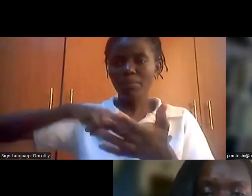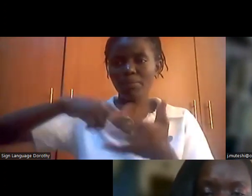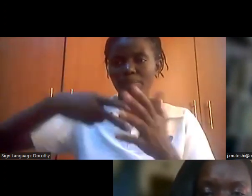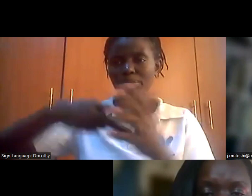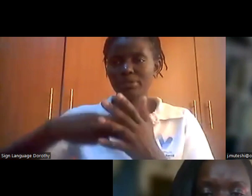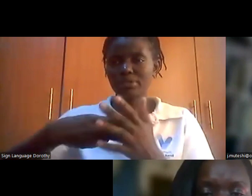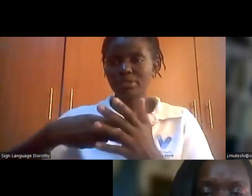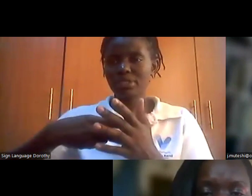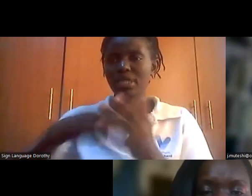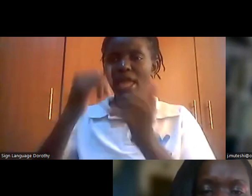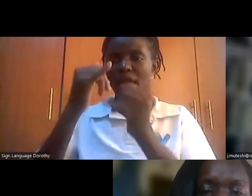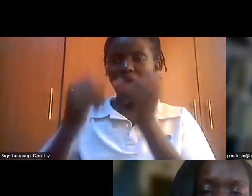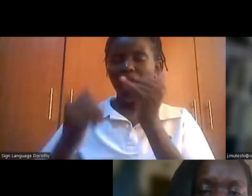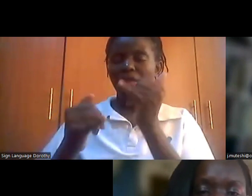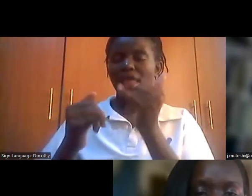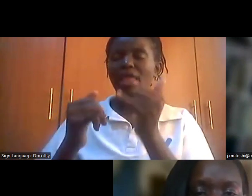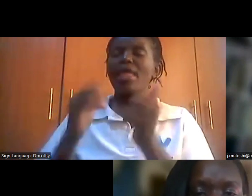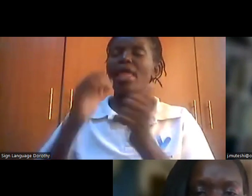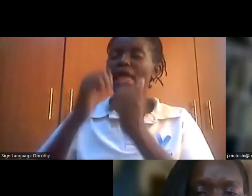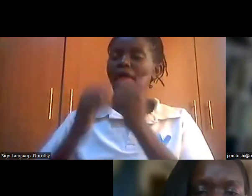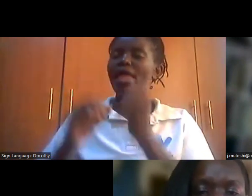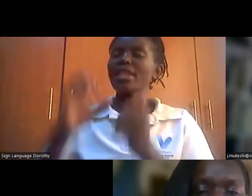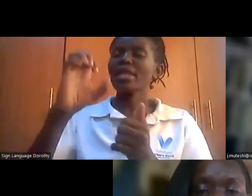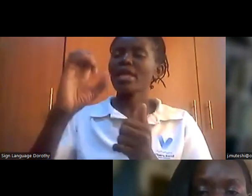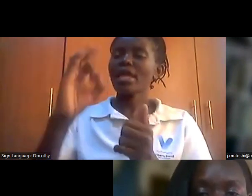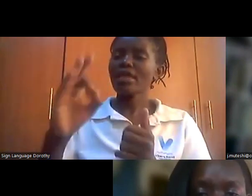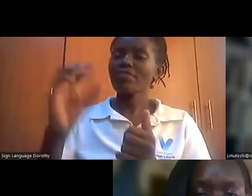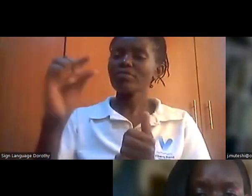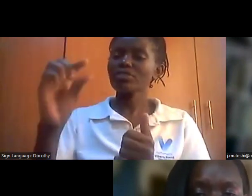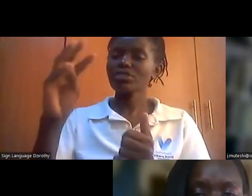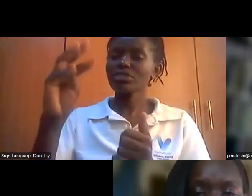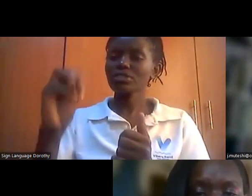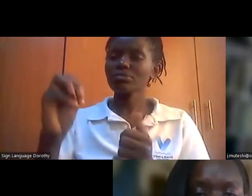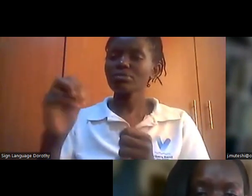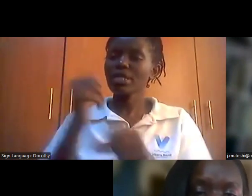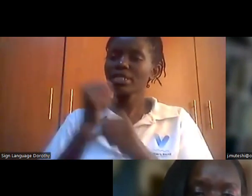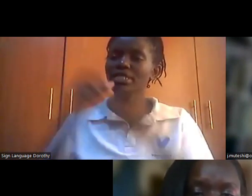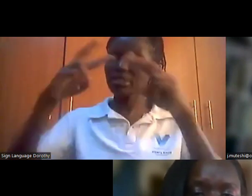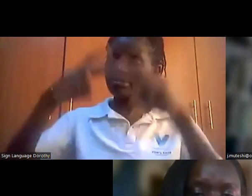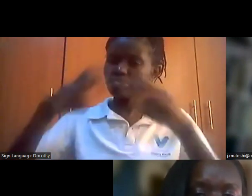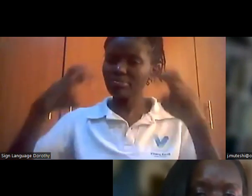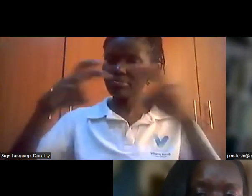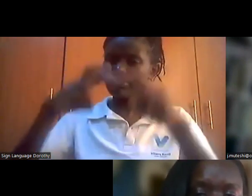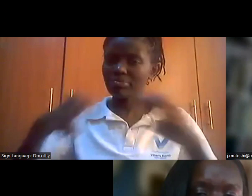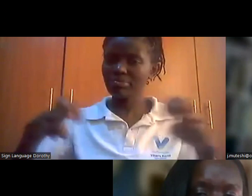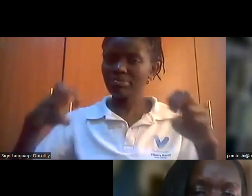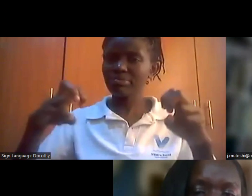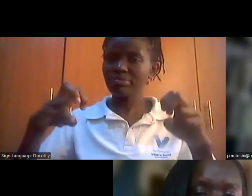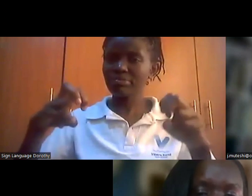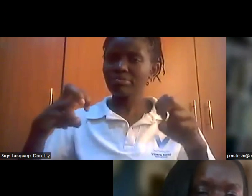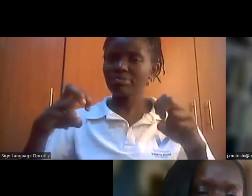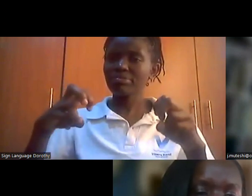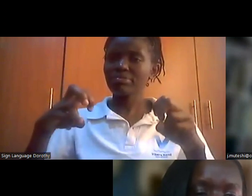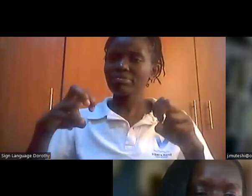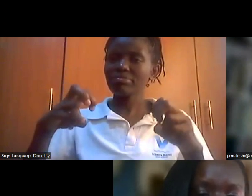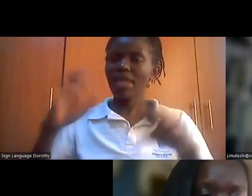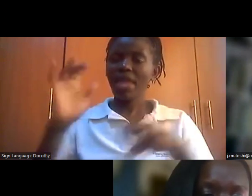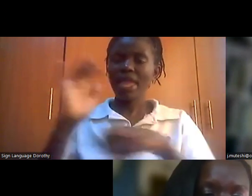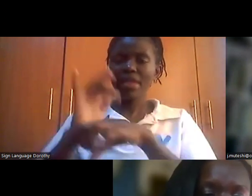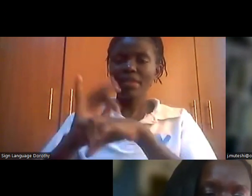to end FGMC. So we did a study on medicalization of female genital mutilation in